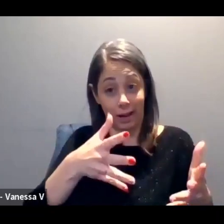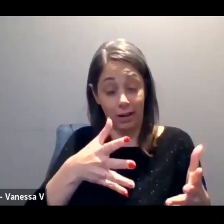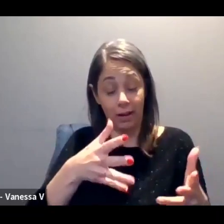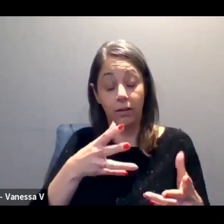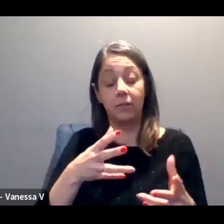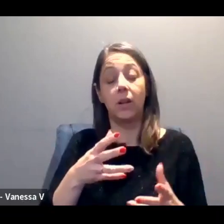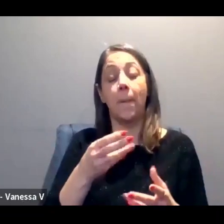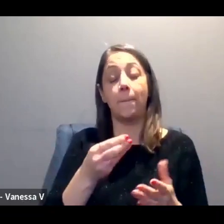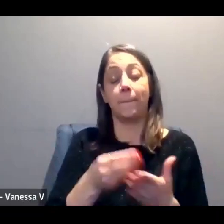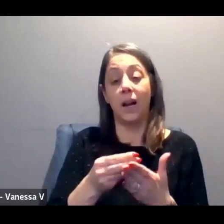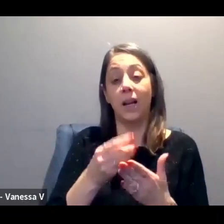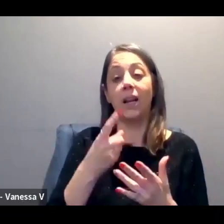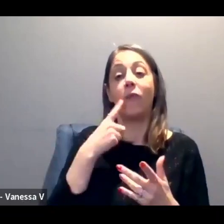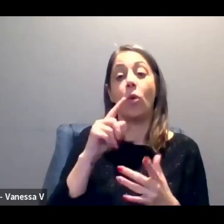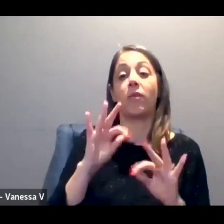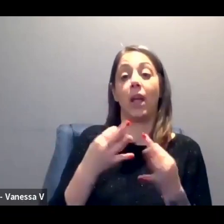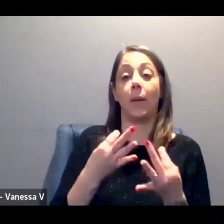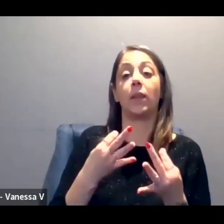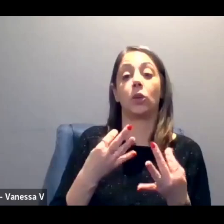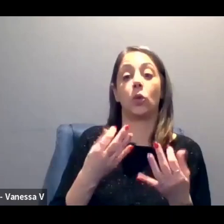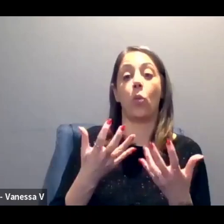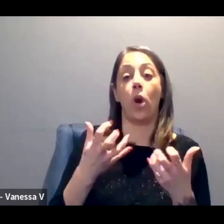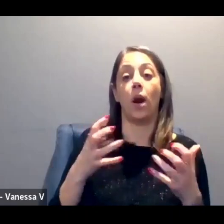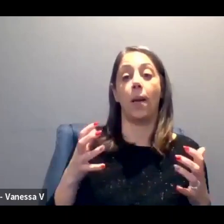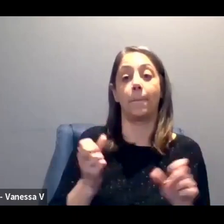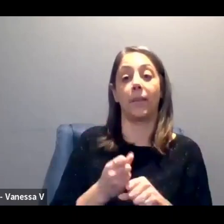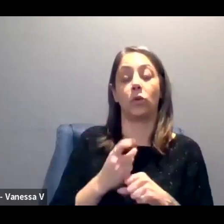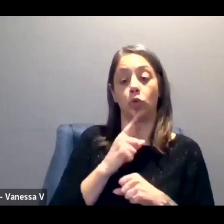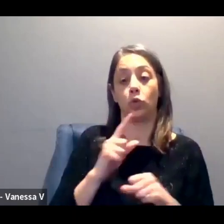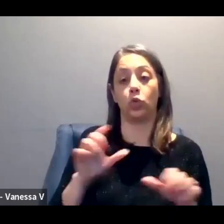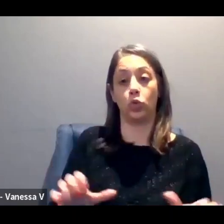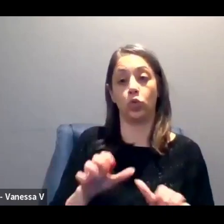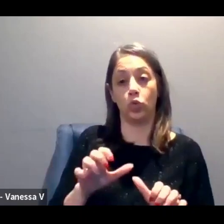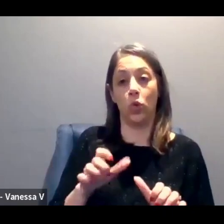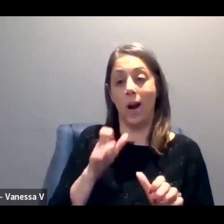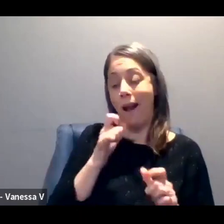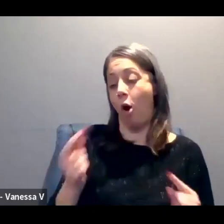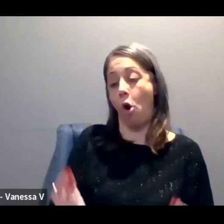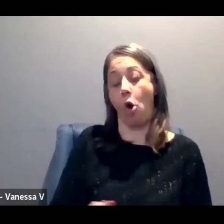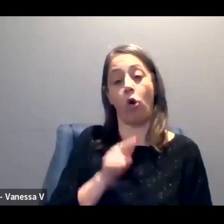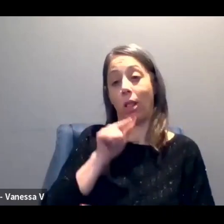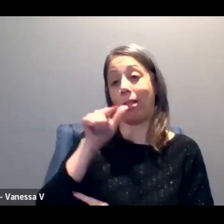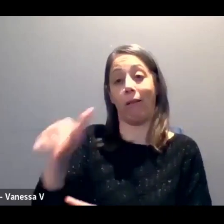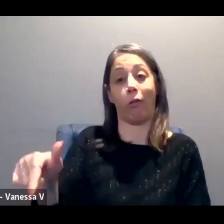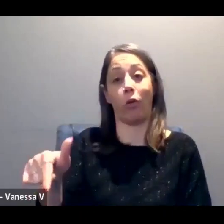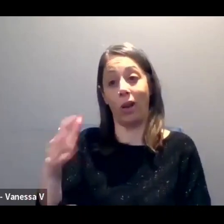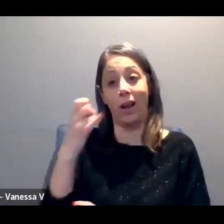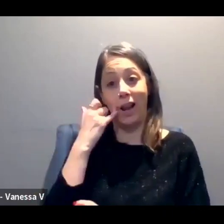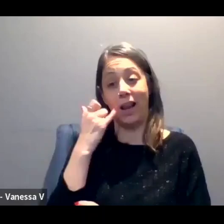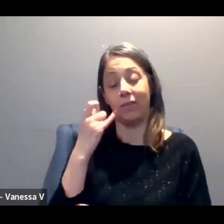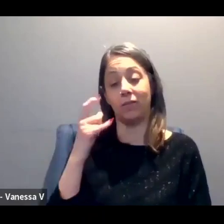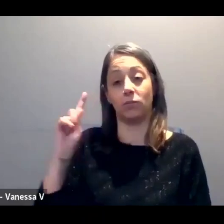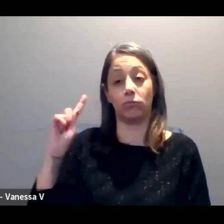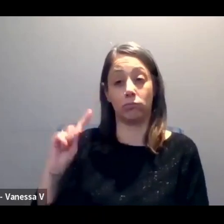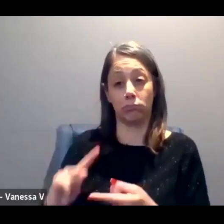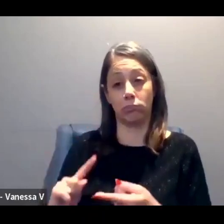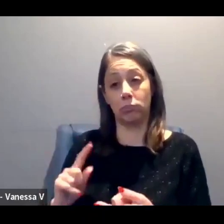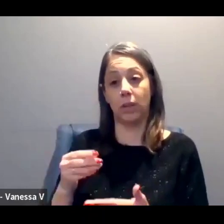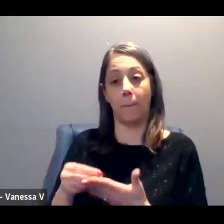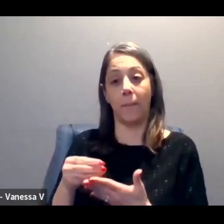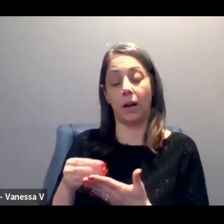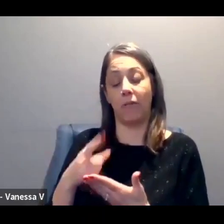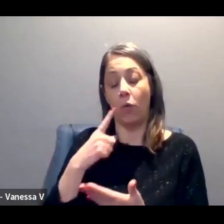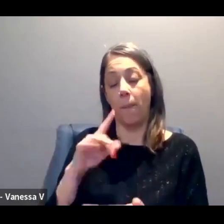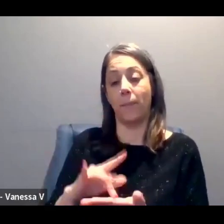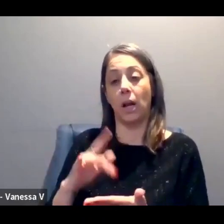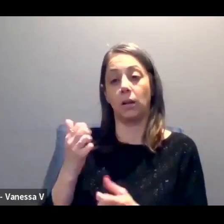towards family and things like that, that you do it in a manner that's not going to hurt you down the road should you spend down to medical assistance or something like